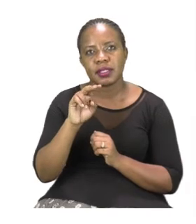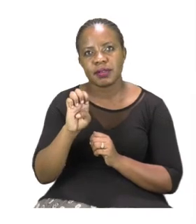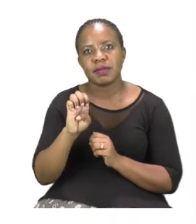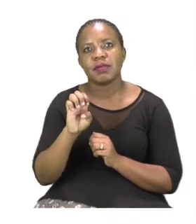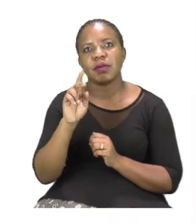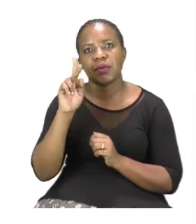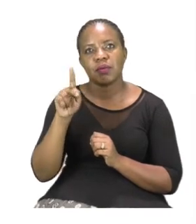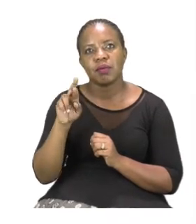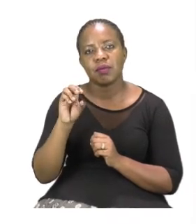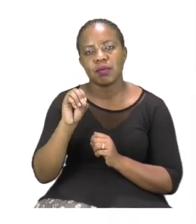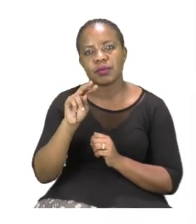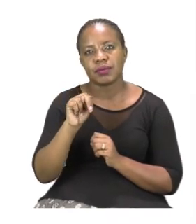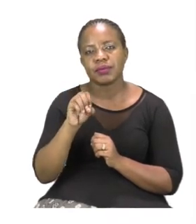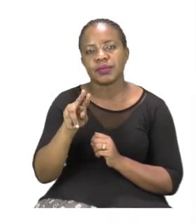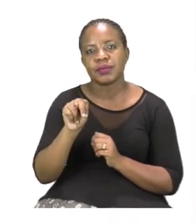Number 3 says,